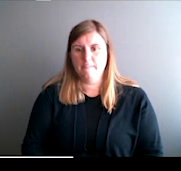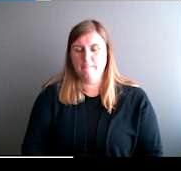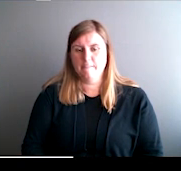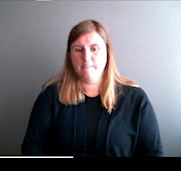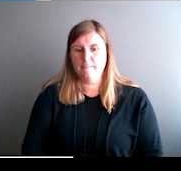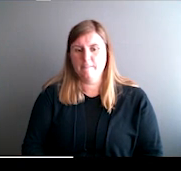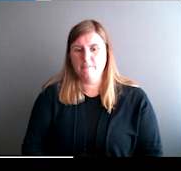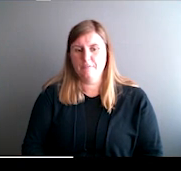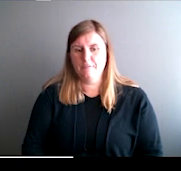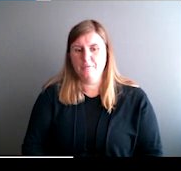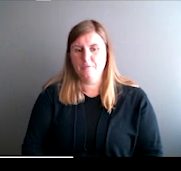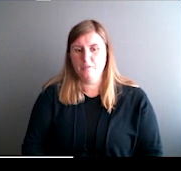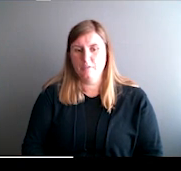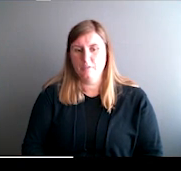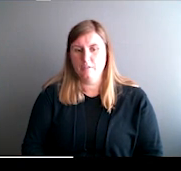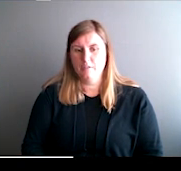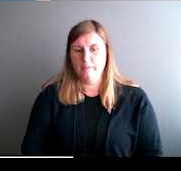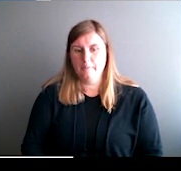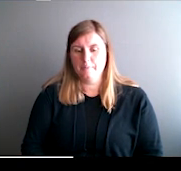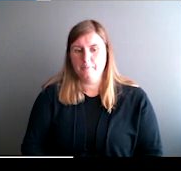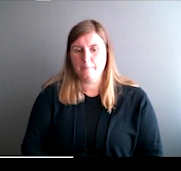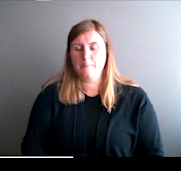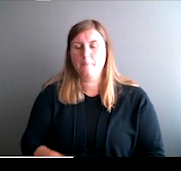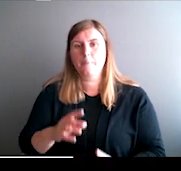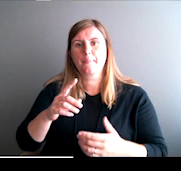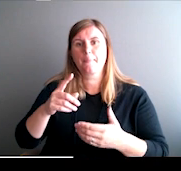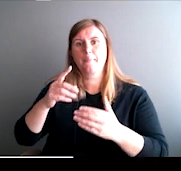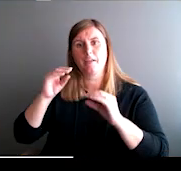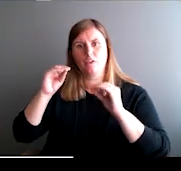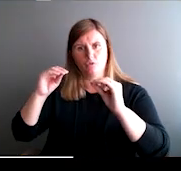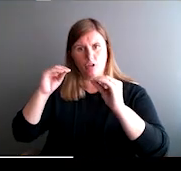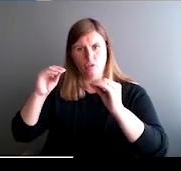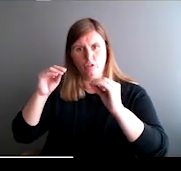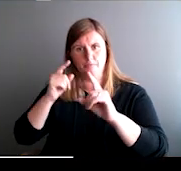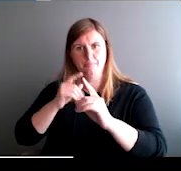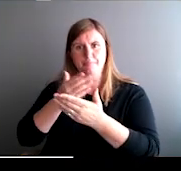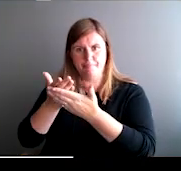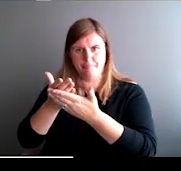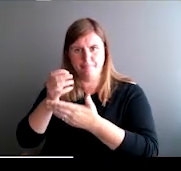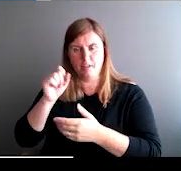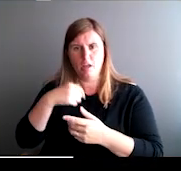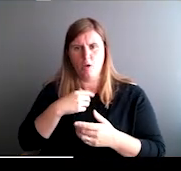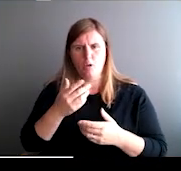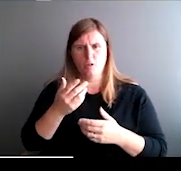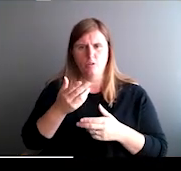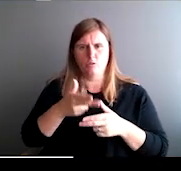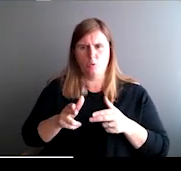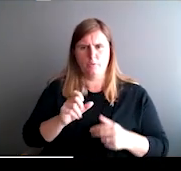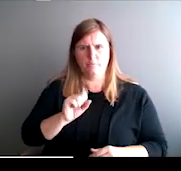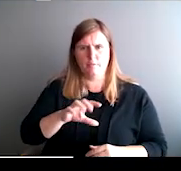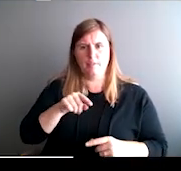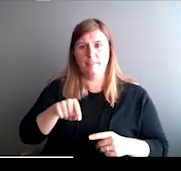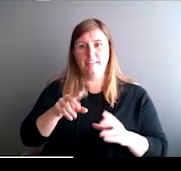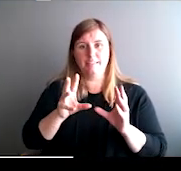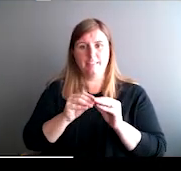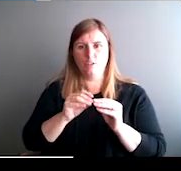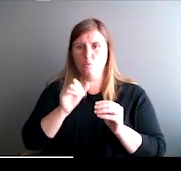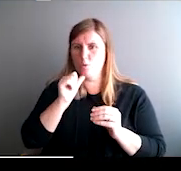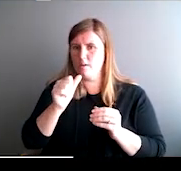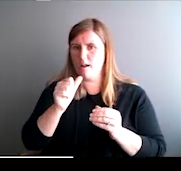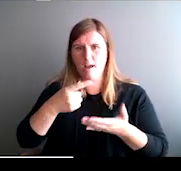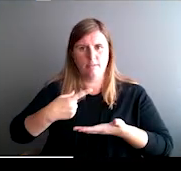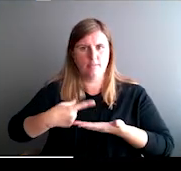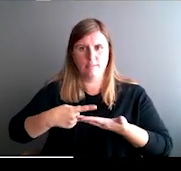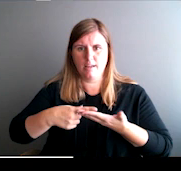While getting toward instruction, I also wanted to make a small bit here. This session will not